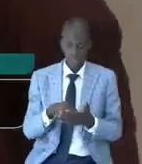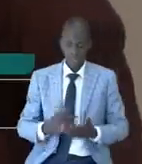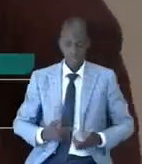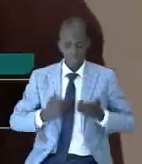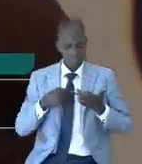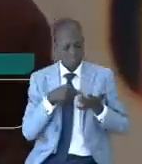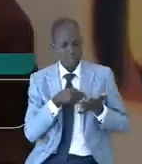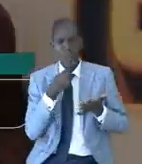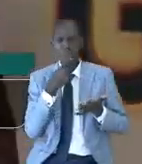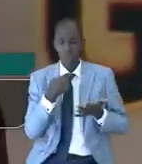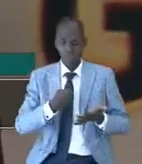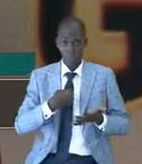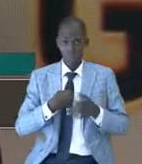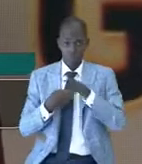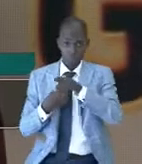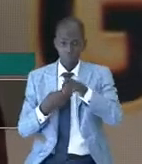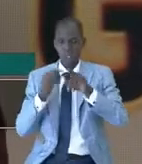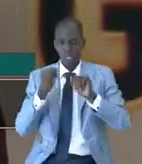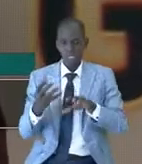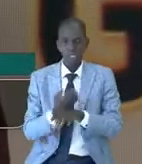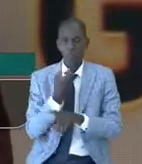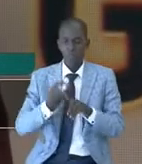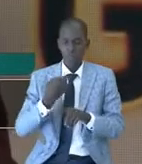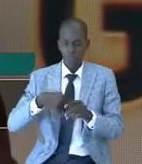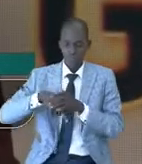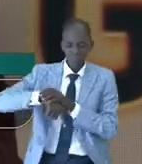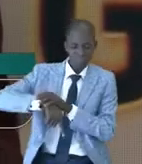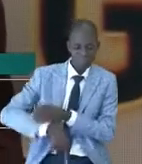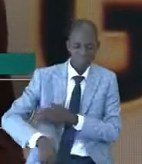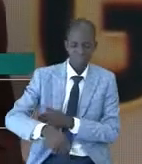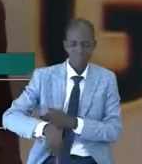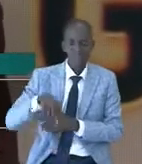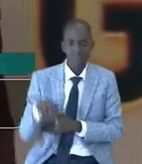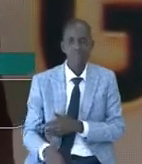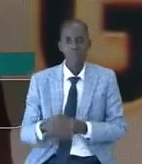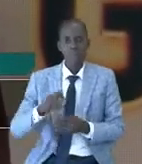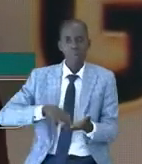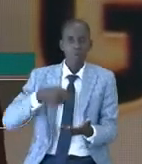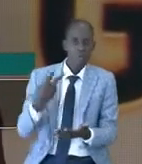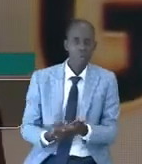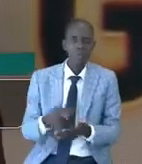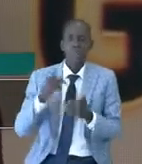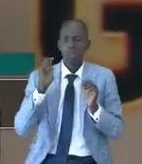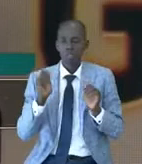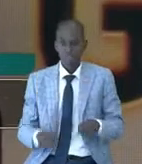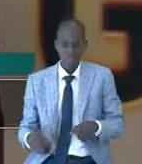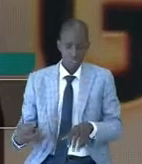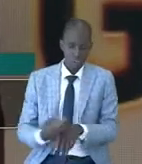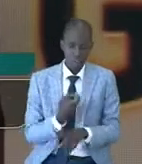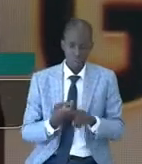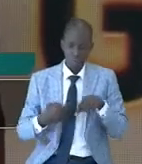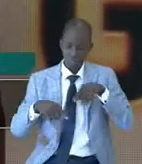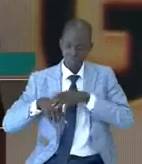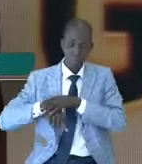can take you from the pit. He can take you from the valley. He can take you from the dungeon and take you